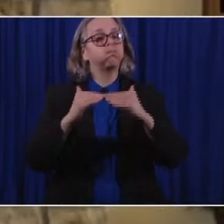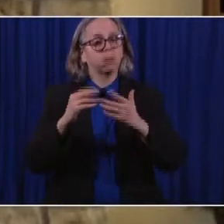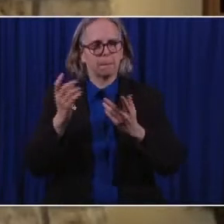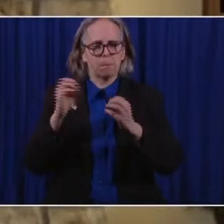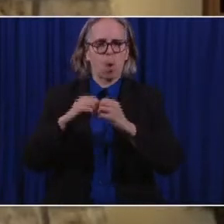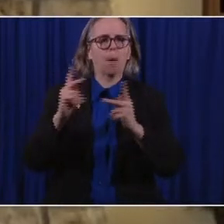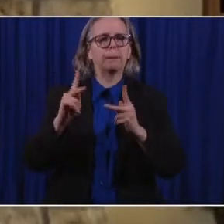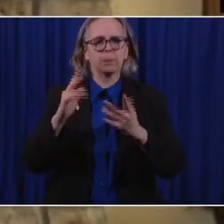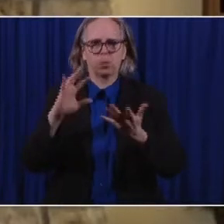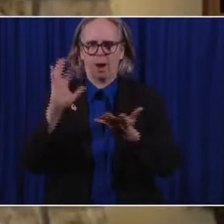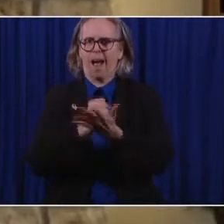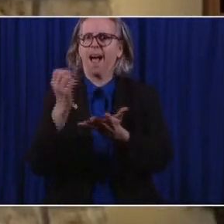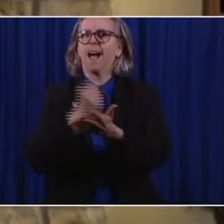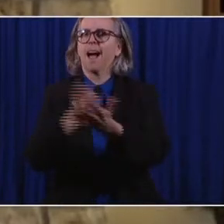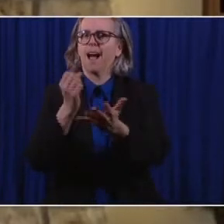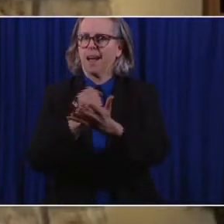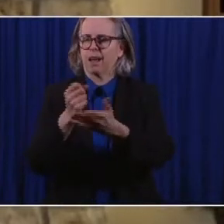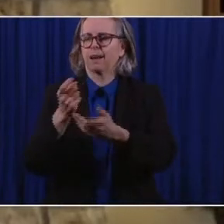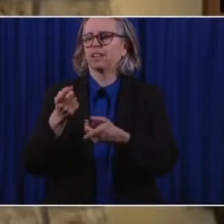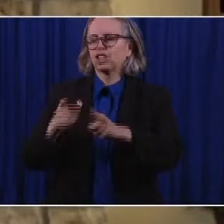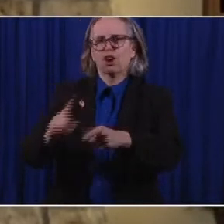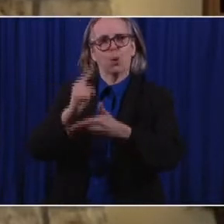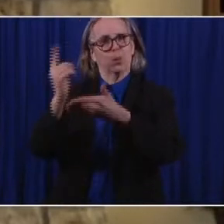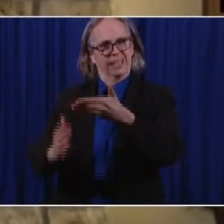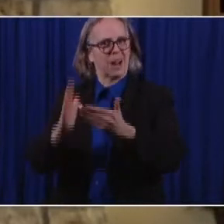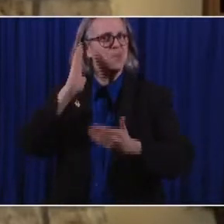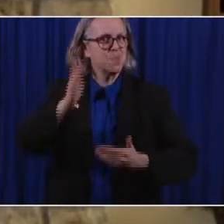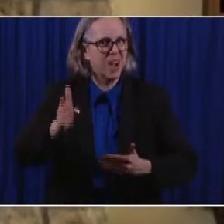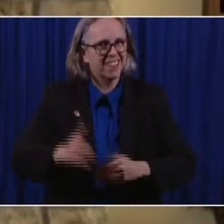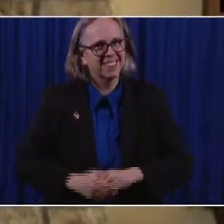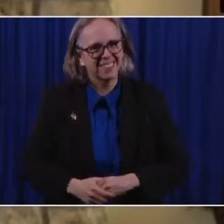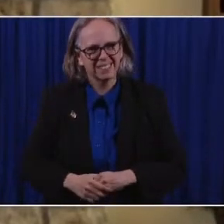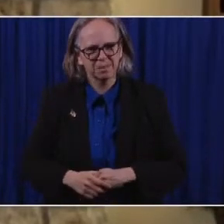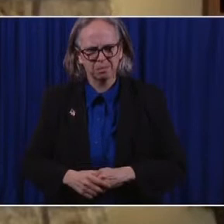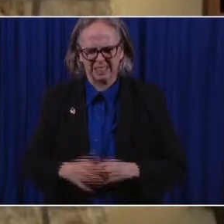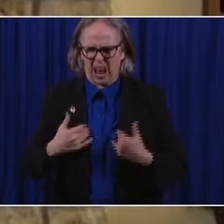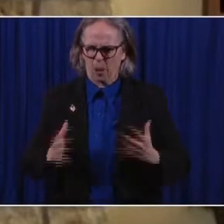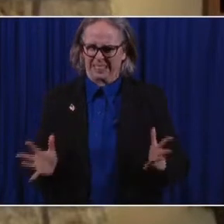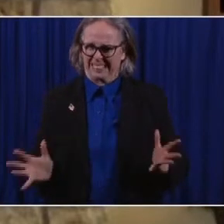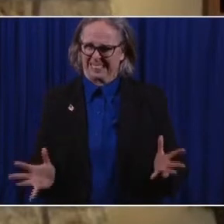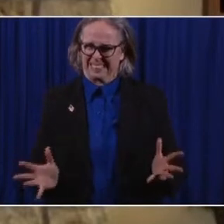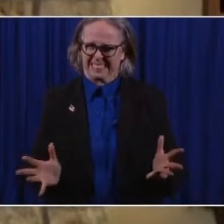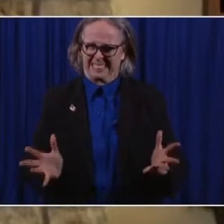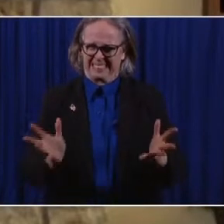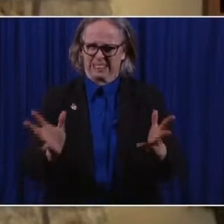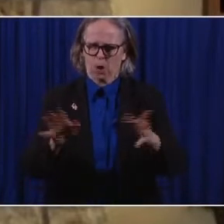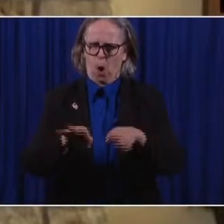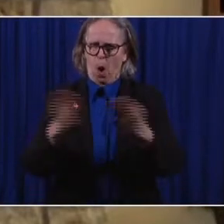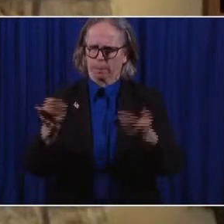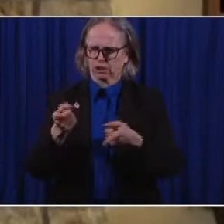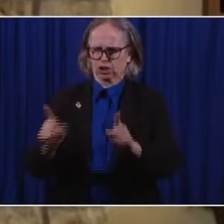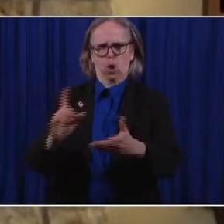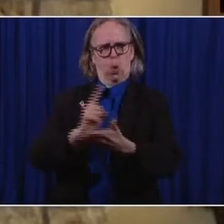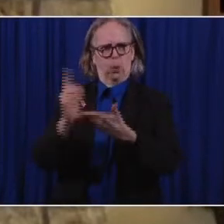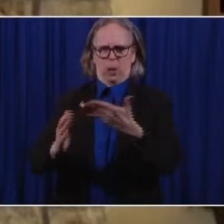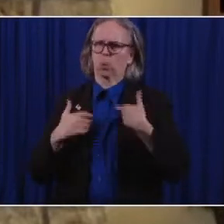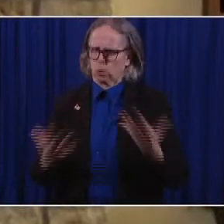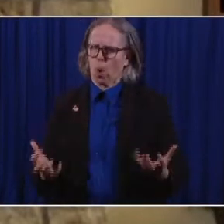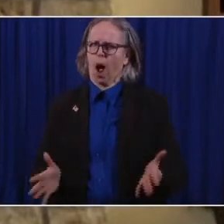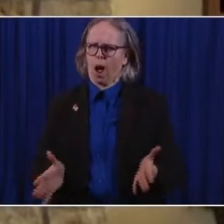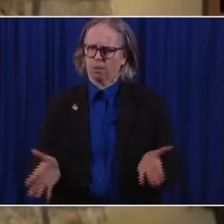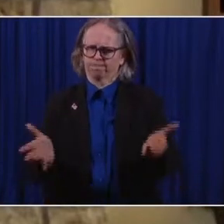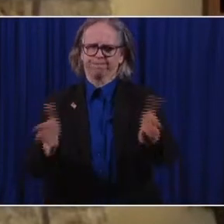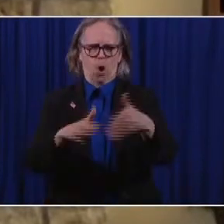frankly, and we're going to push people to get that out. I mean, when we set a goal and ask